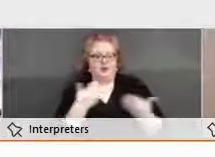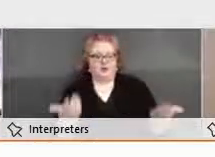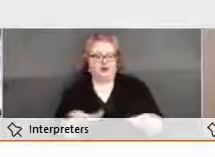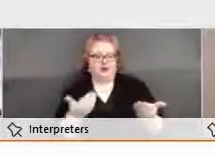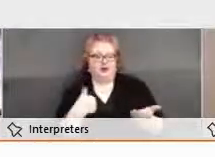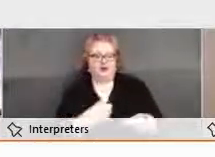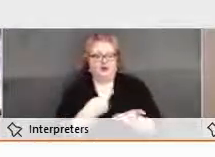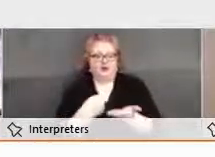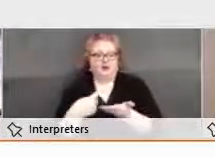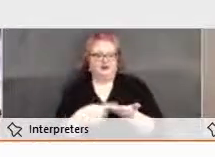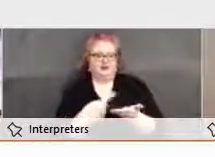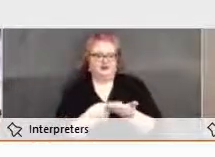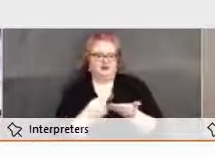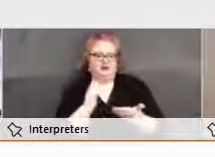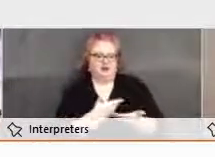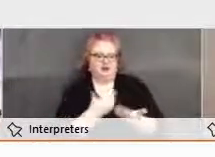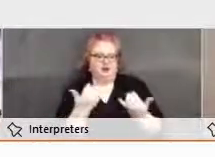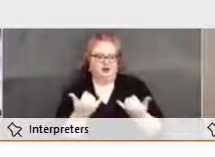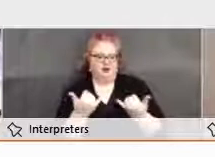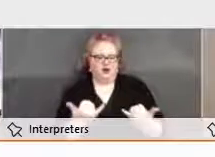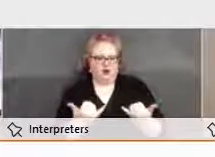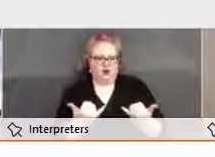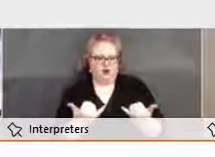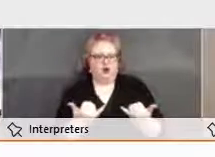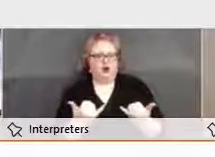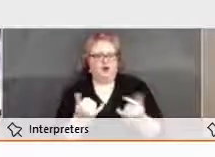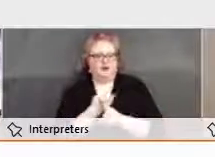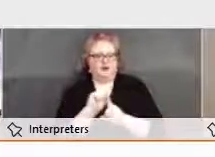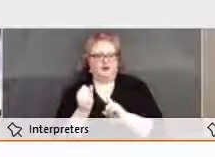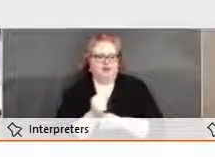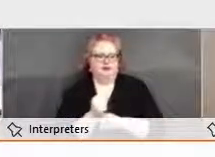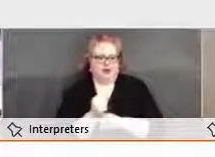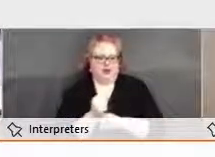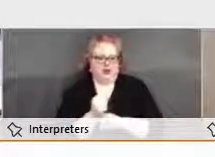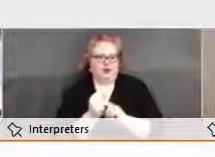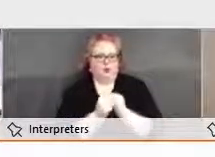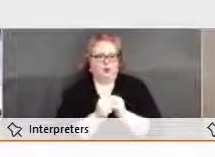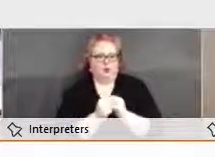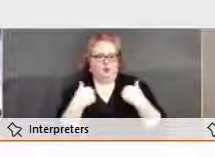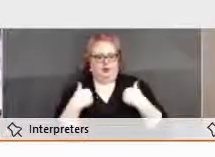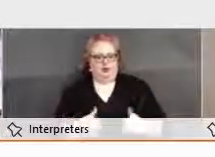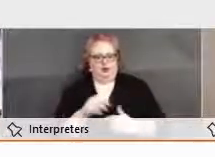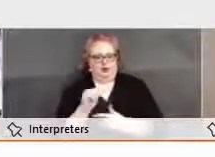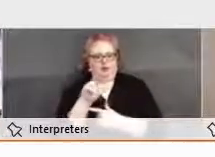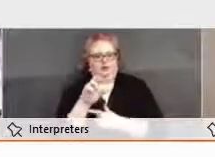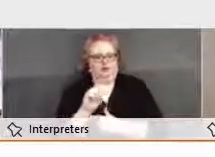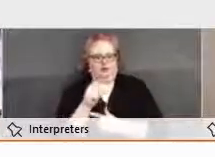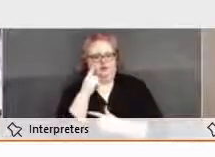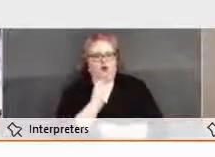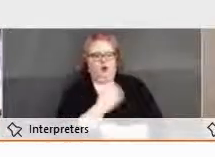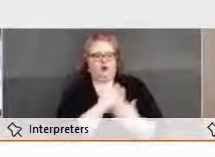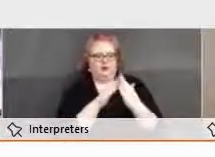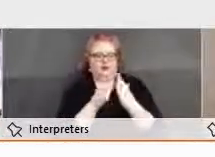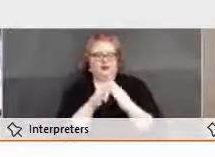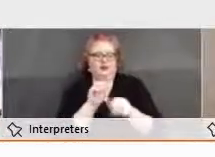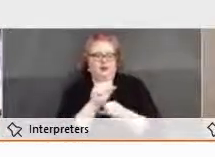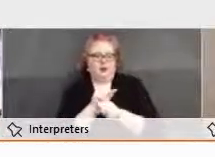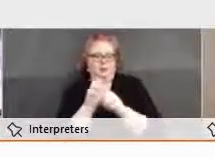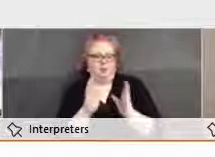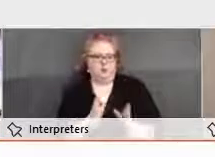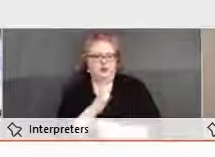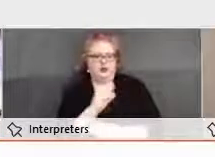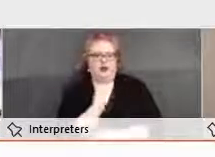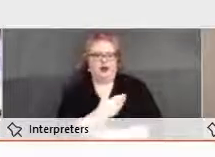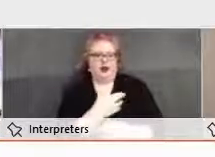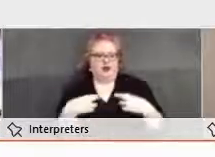current state regarding the health care that we provide for our city employees and retirees. And